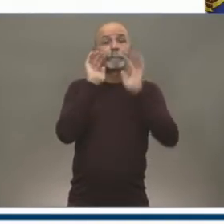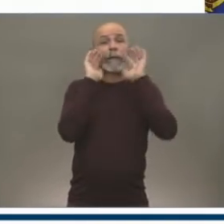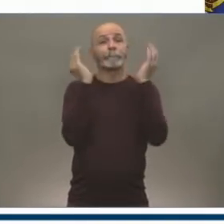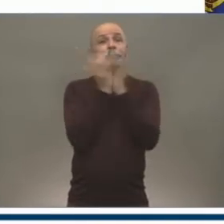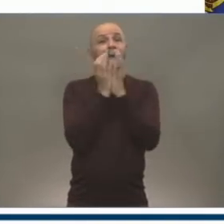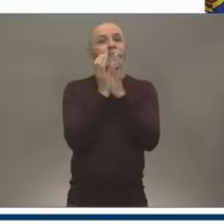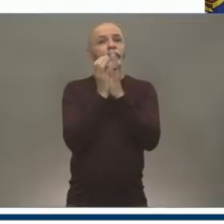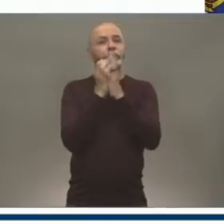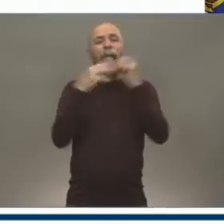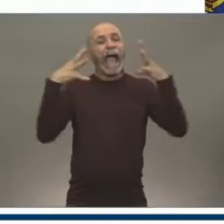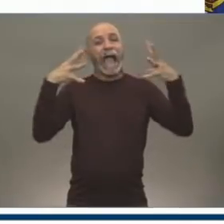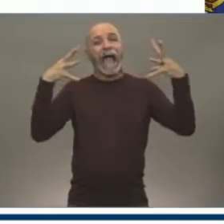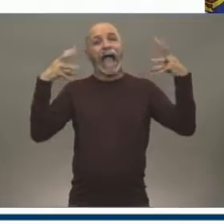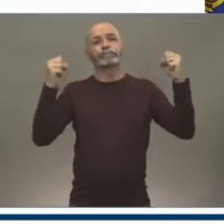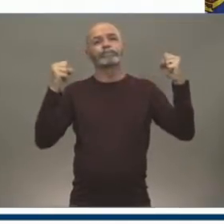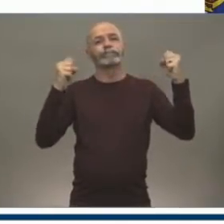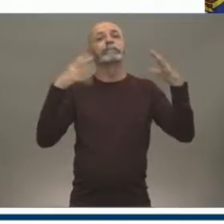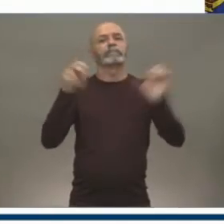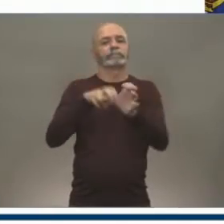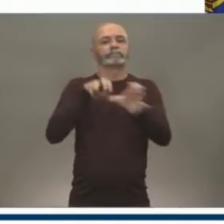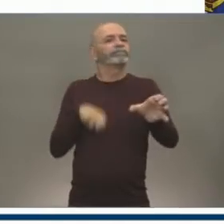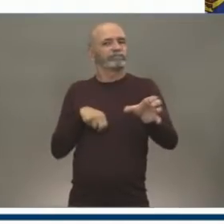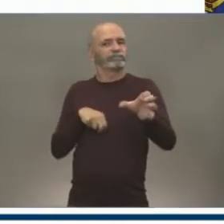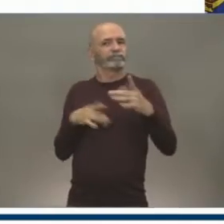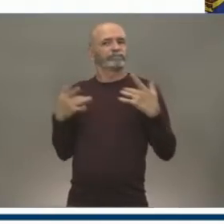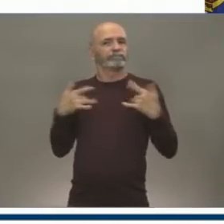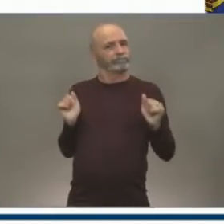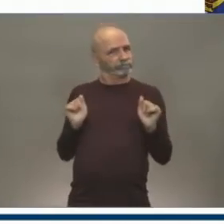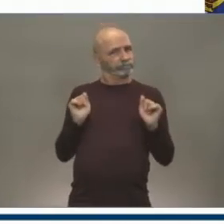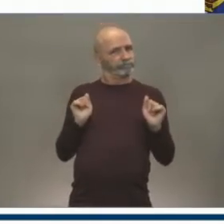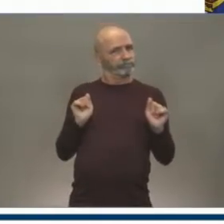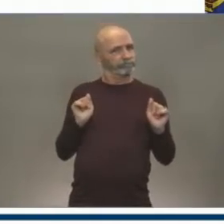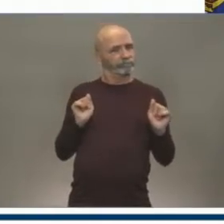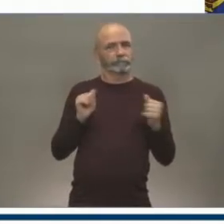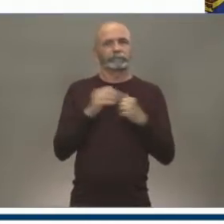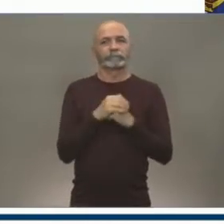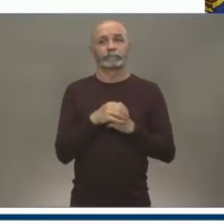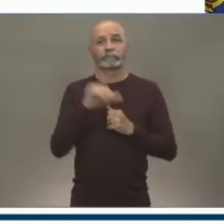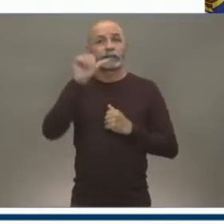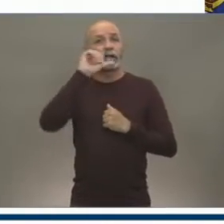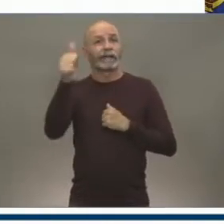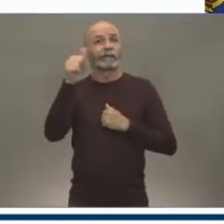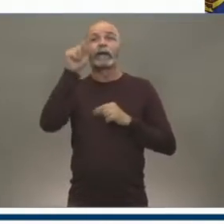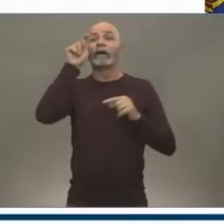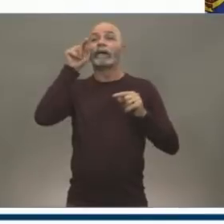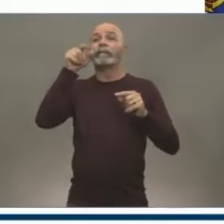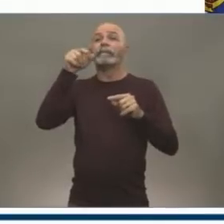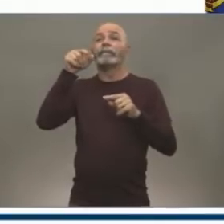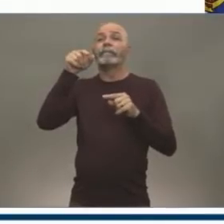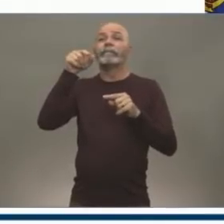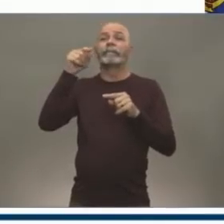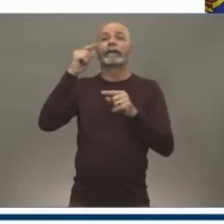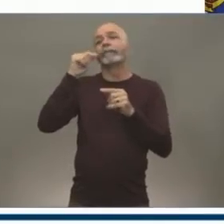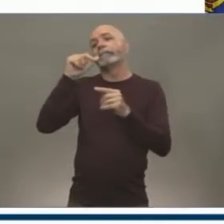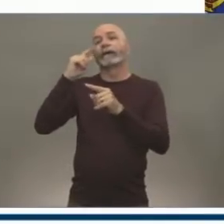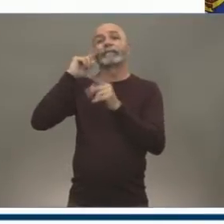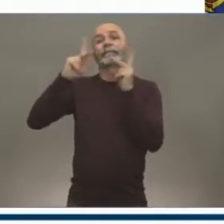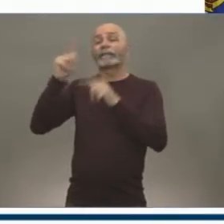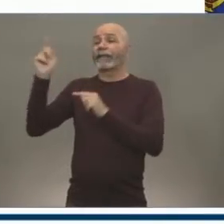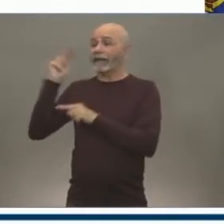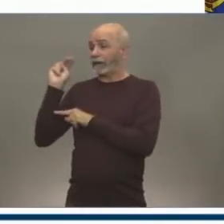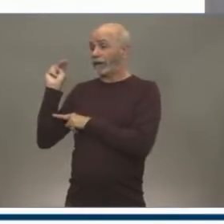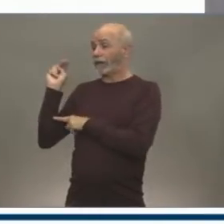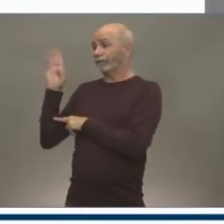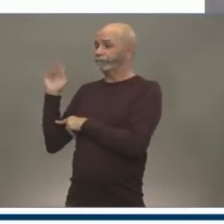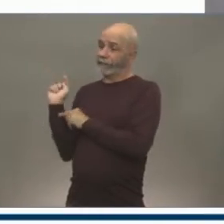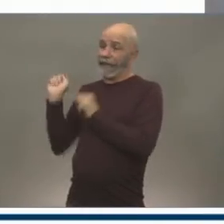what that means for us in Nova Scotia. Do folks from the other Atlantic provinces have to isolate when they come into Nova Scotia now? No,